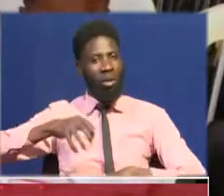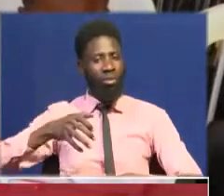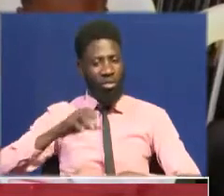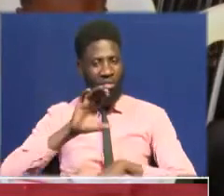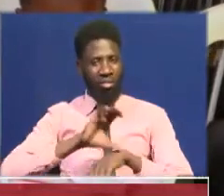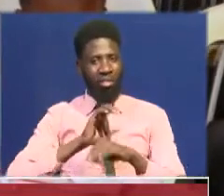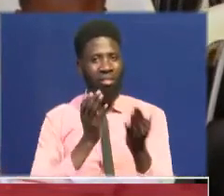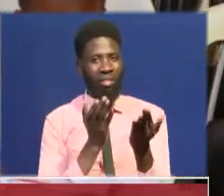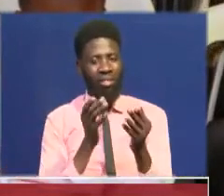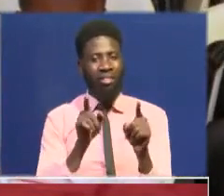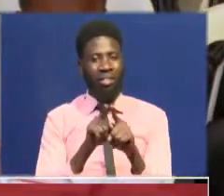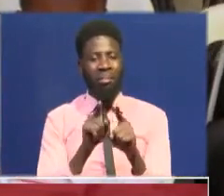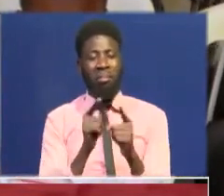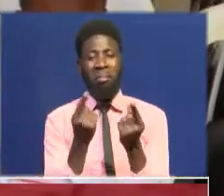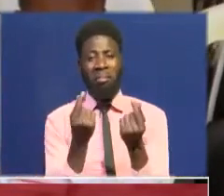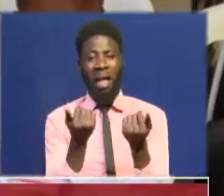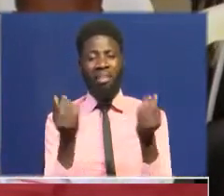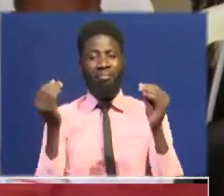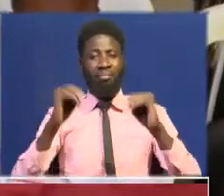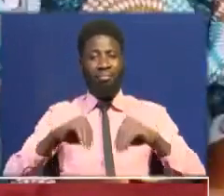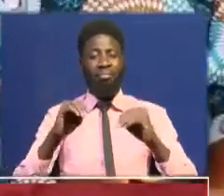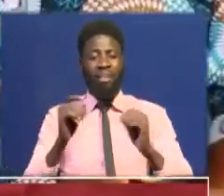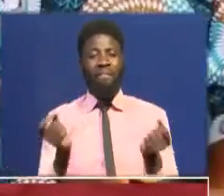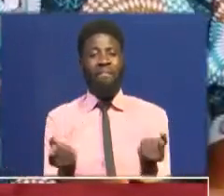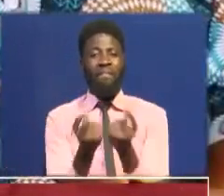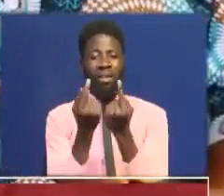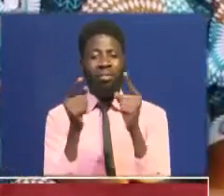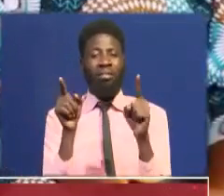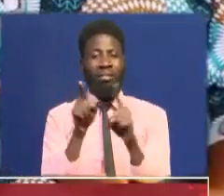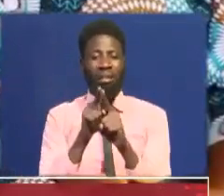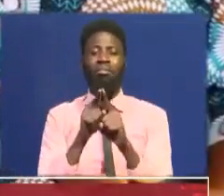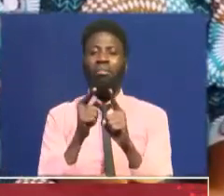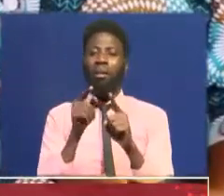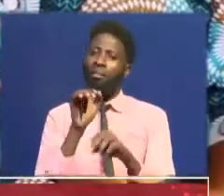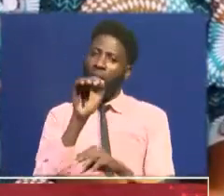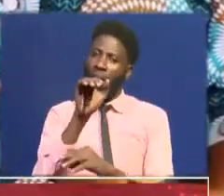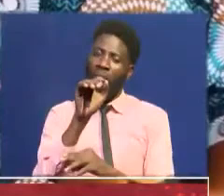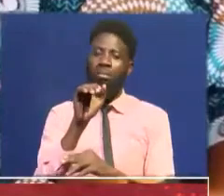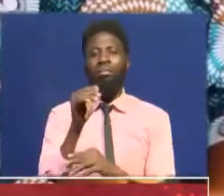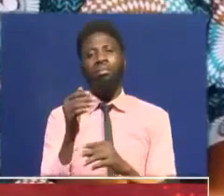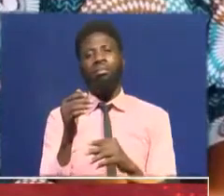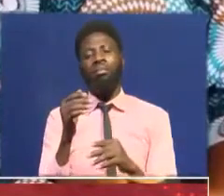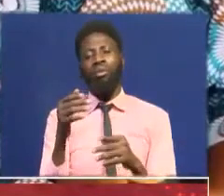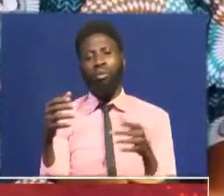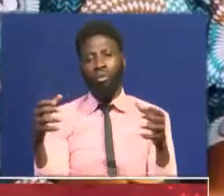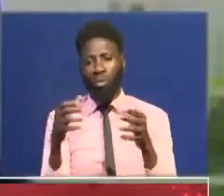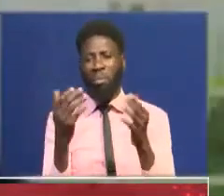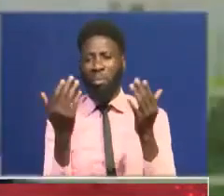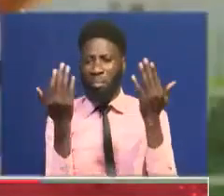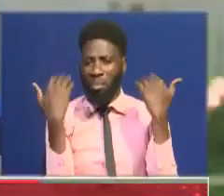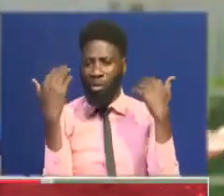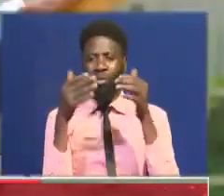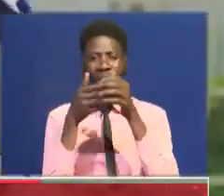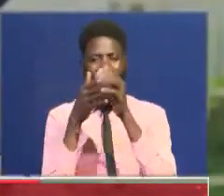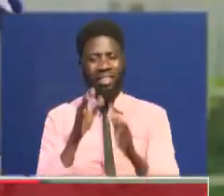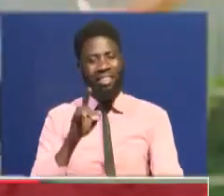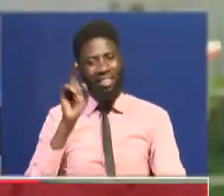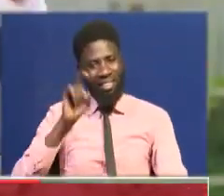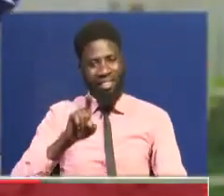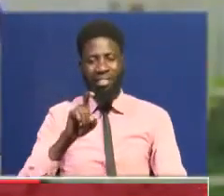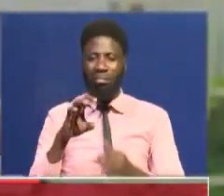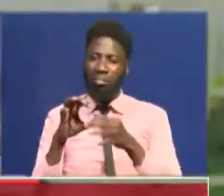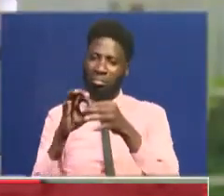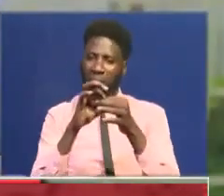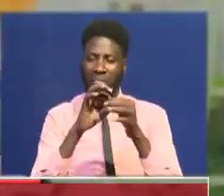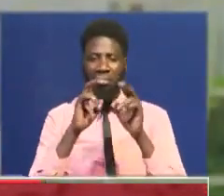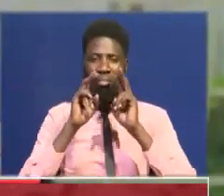fundraising event, as well as to preach political unity to a divided Meru political leadership. Mukiendelea